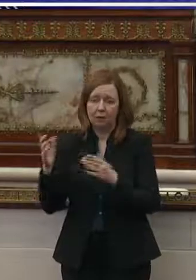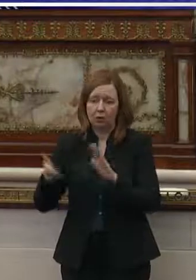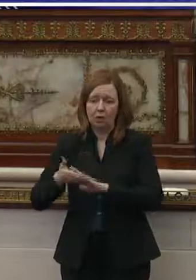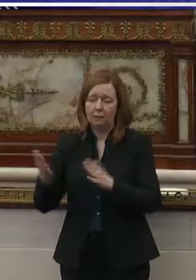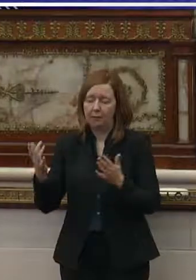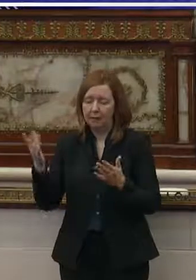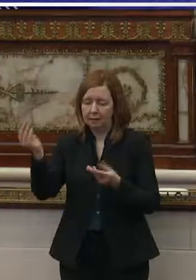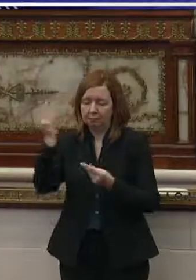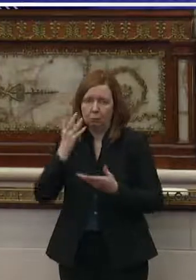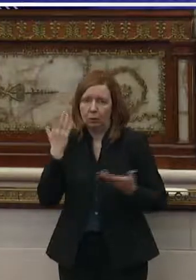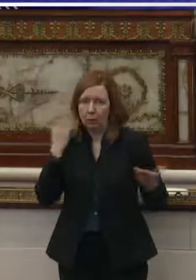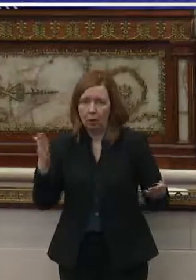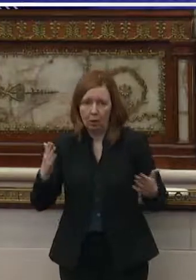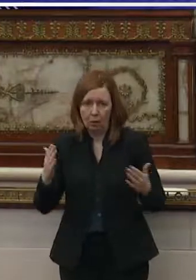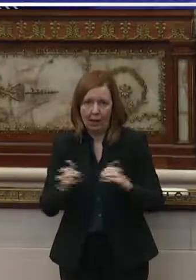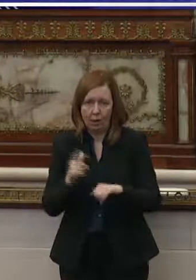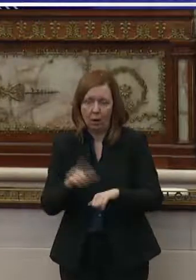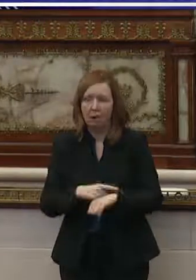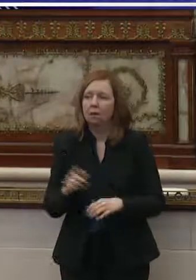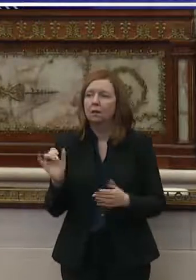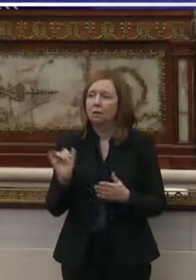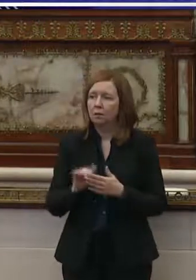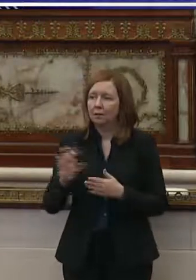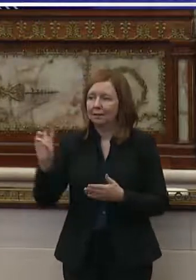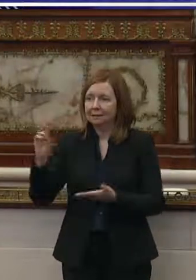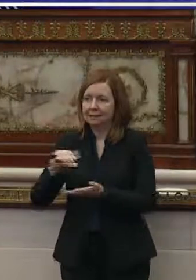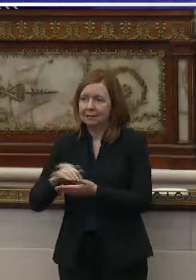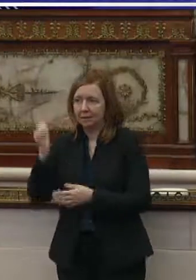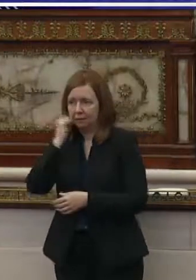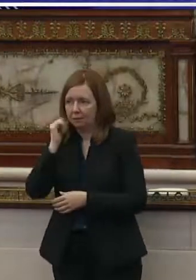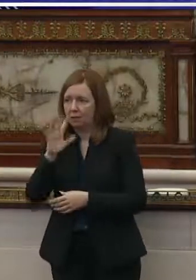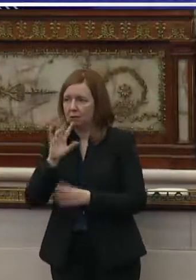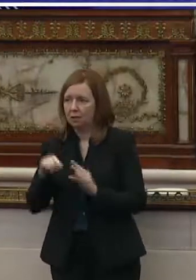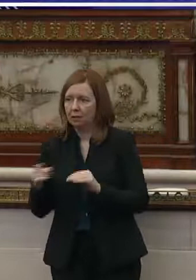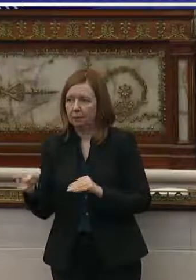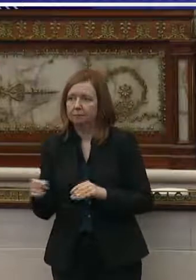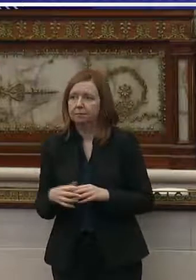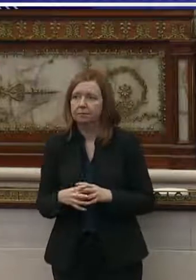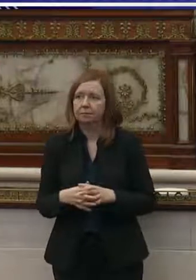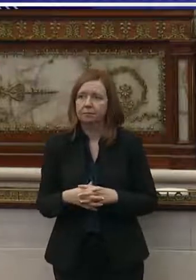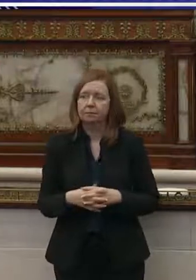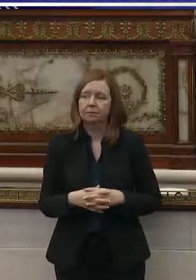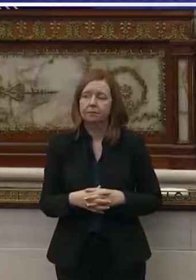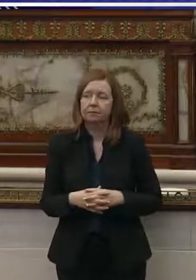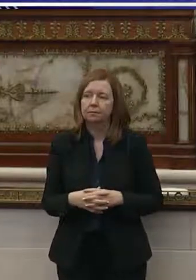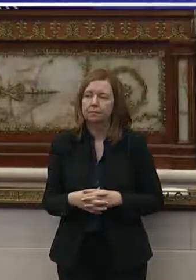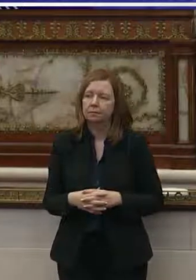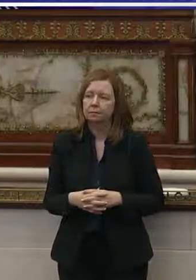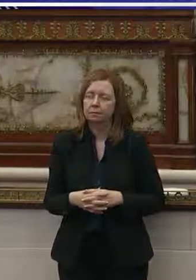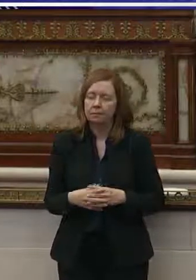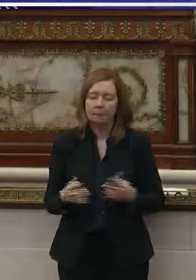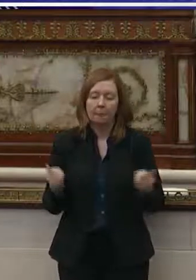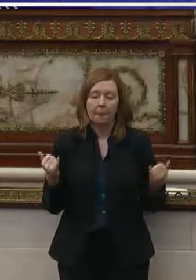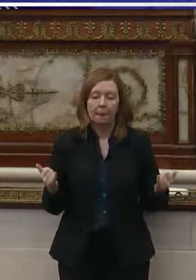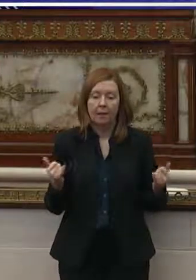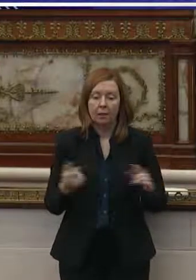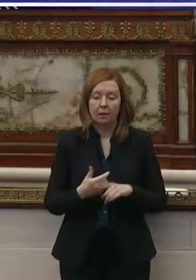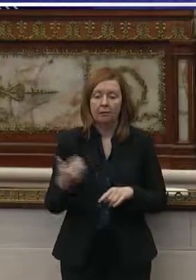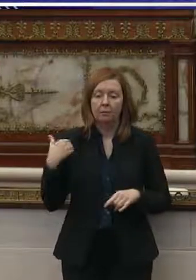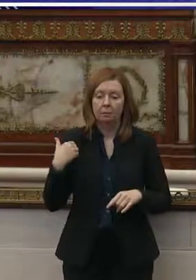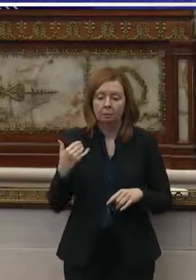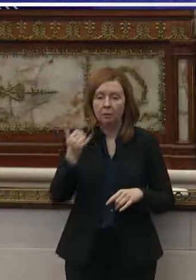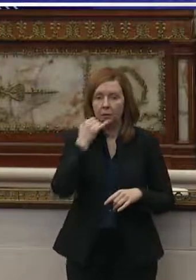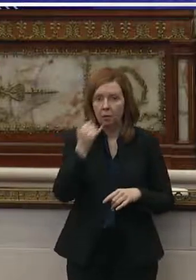yet how many days they're going to be operating here. Okay, so that'd be the 6,000 per day that you talked about earlier. Yes. Okay. Yes. And currently, I know from our earlier